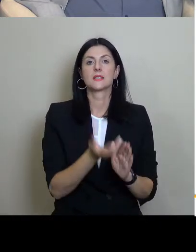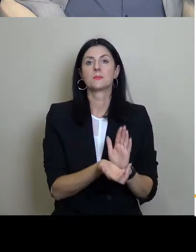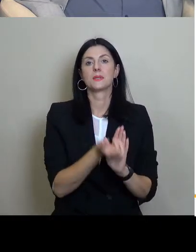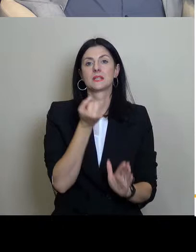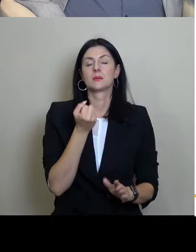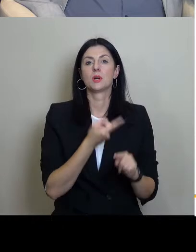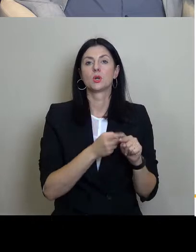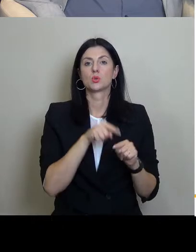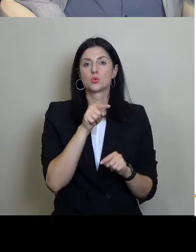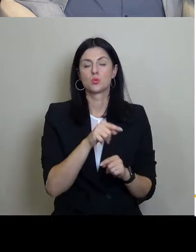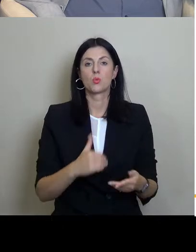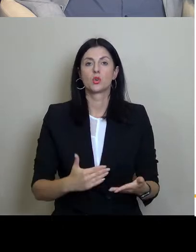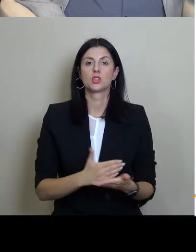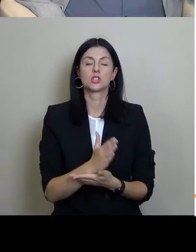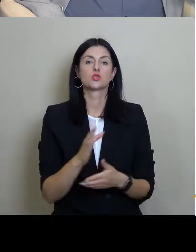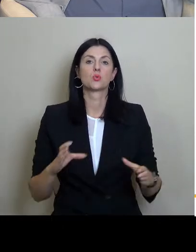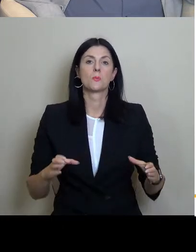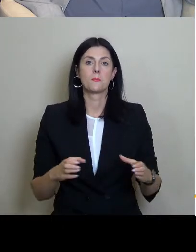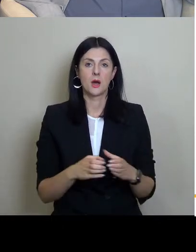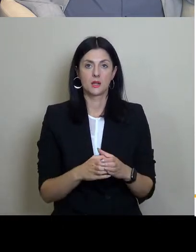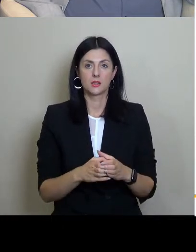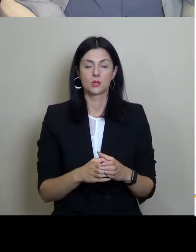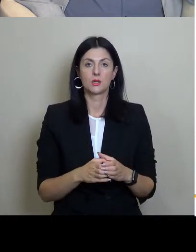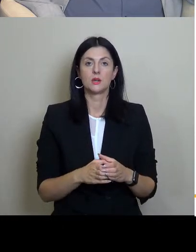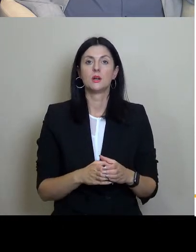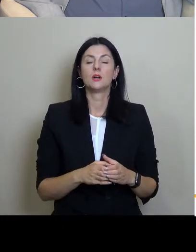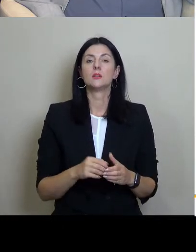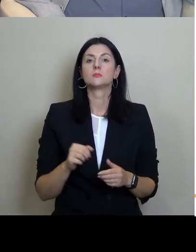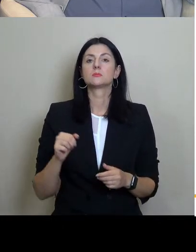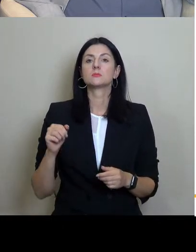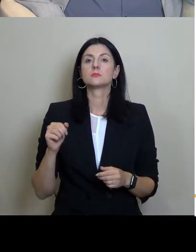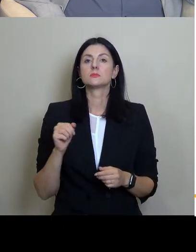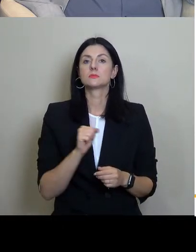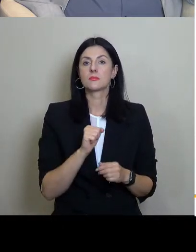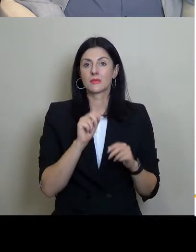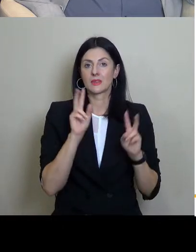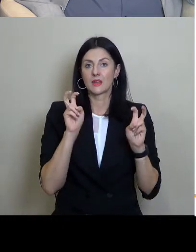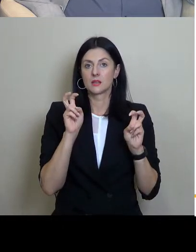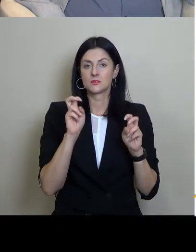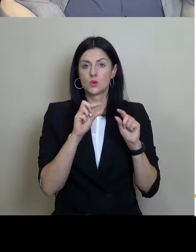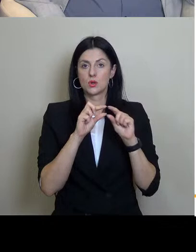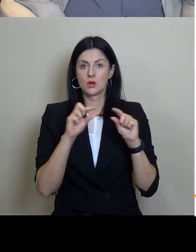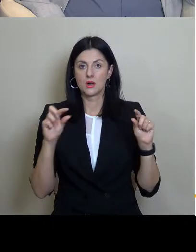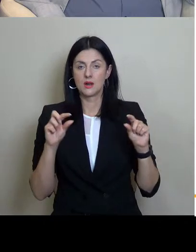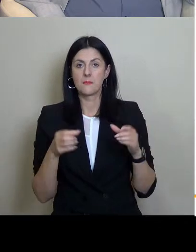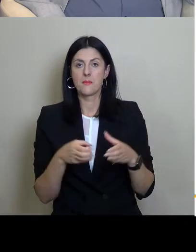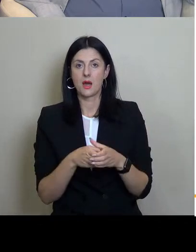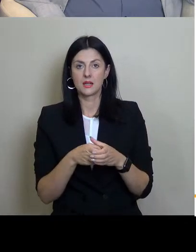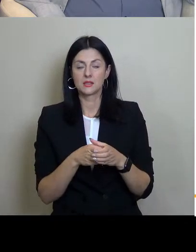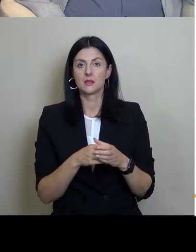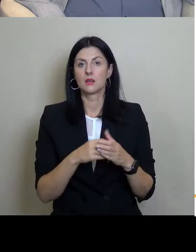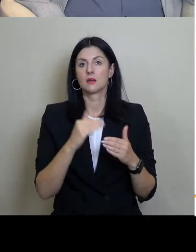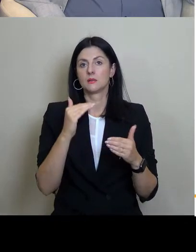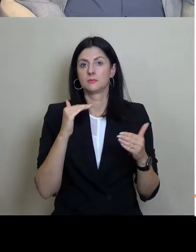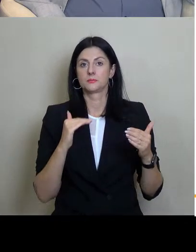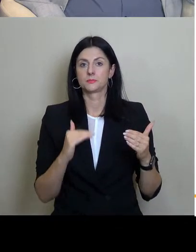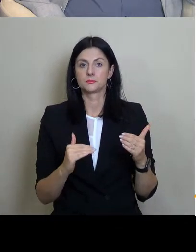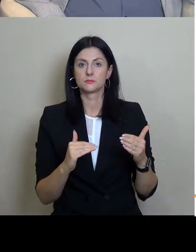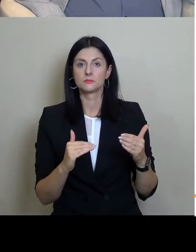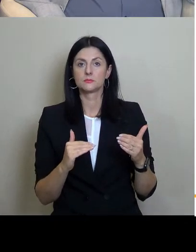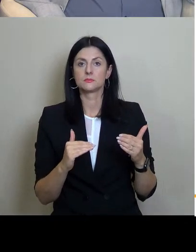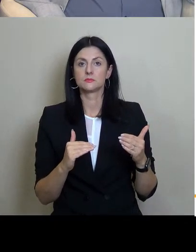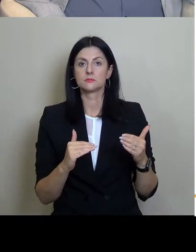so that we could clearly see that the voter supported this political party. Under the name of the